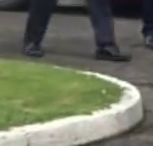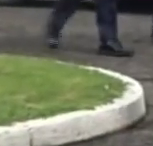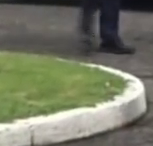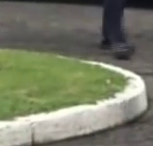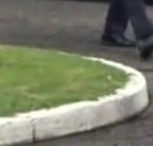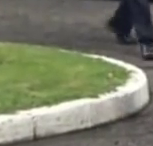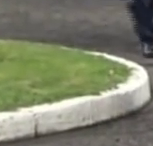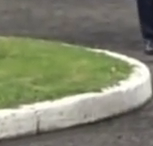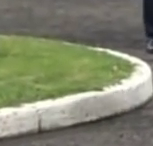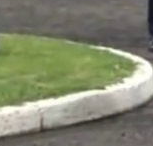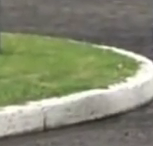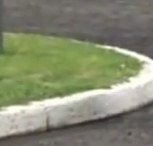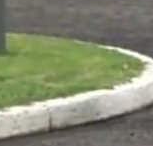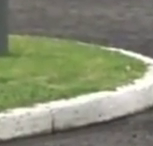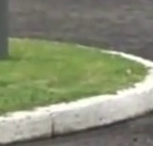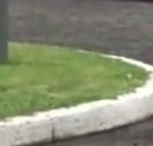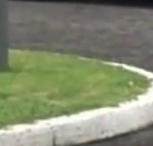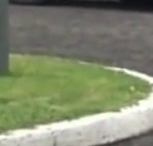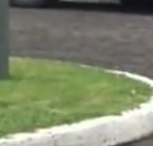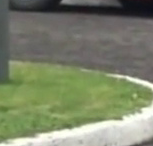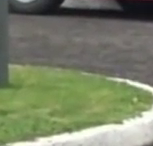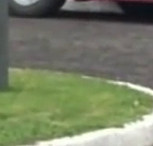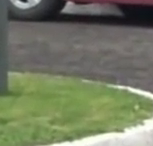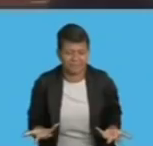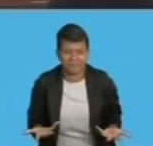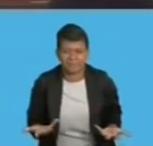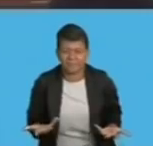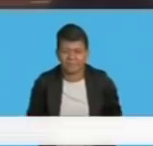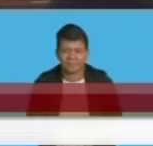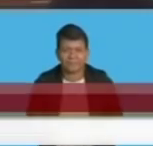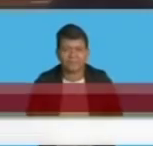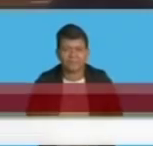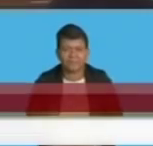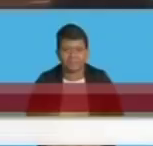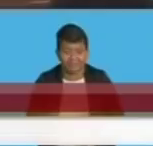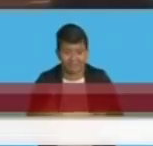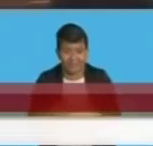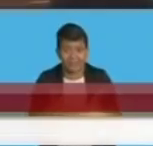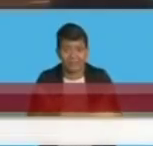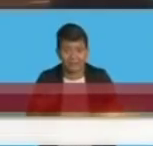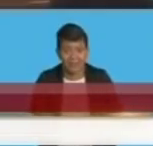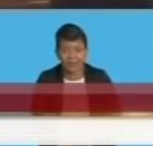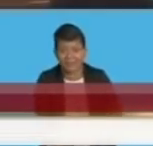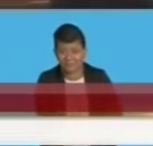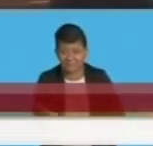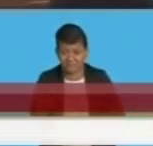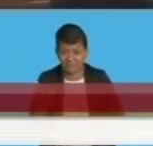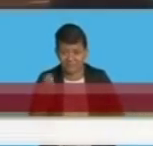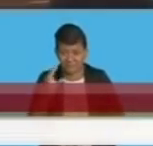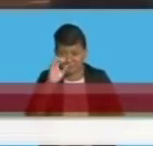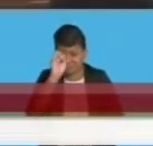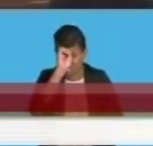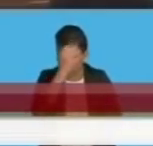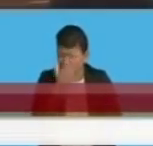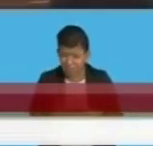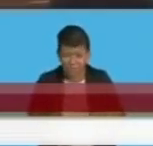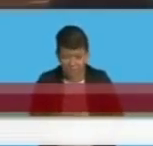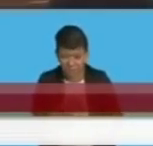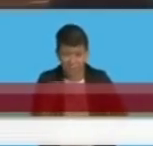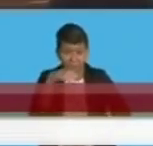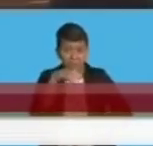needs to come out clean to those affected by the issue. And now, after all this, the police officers, some of